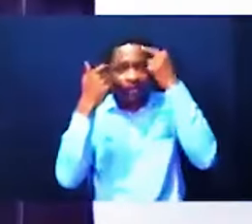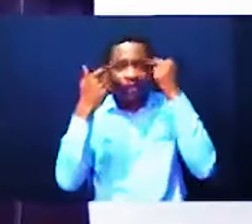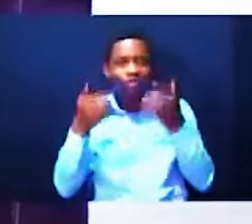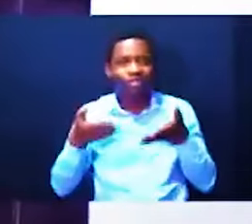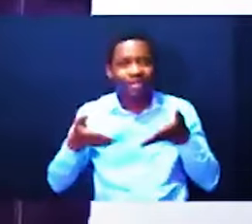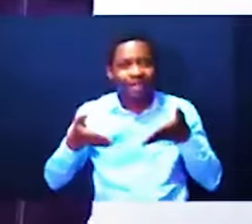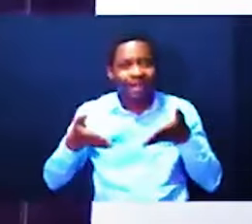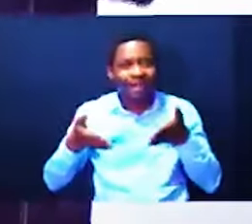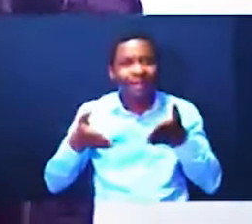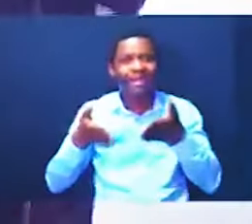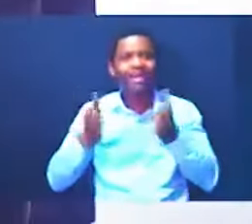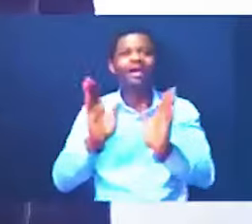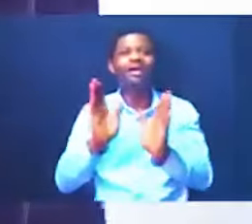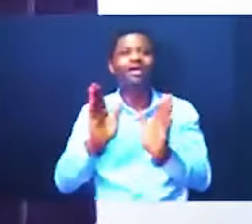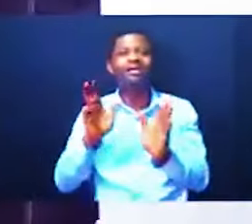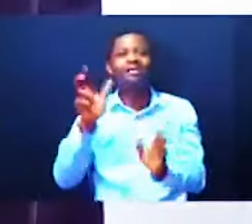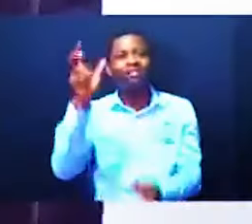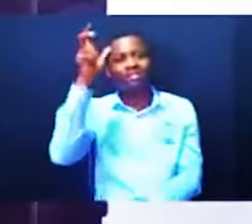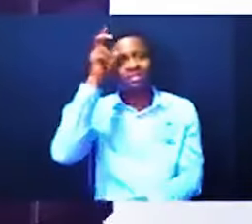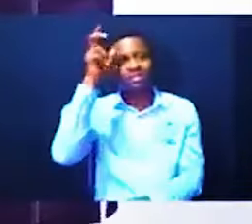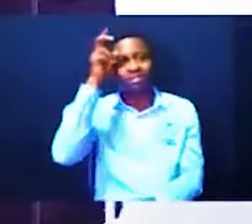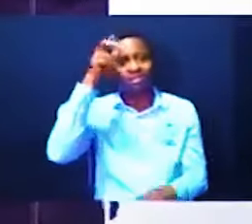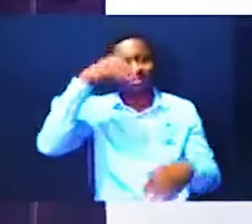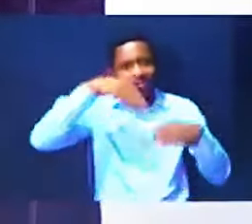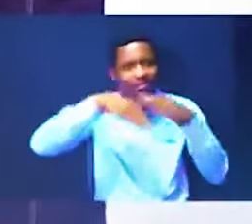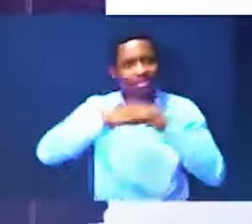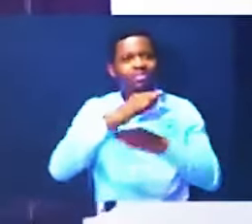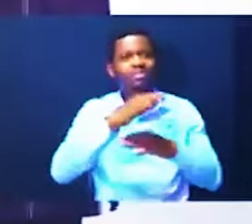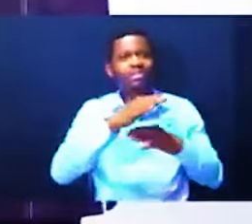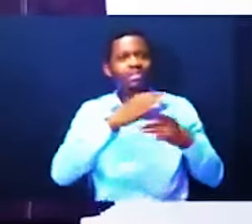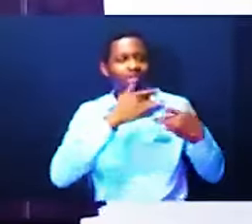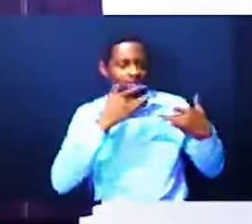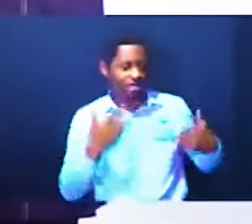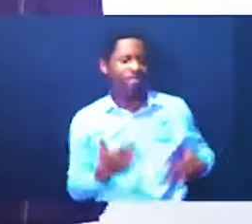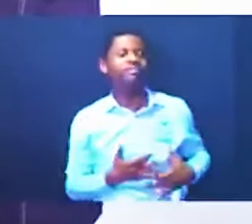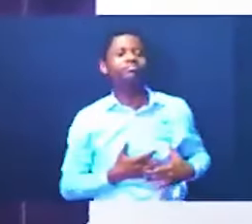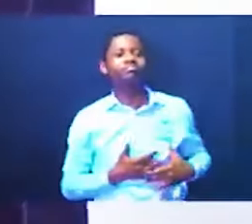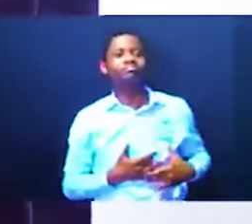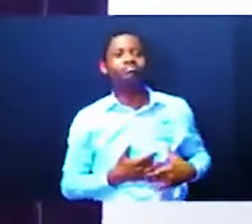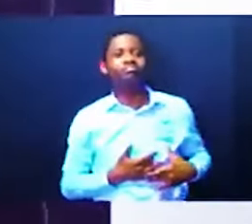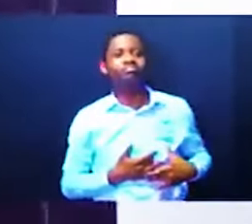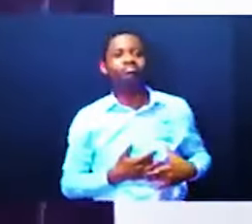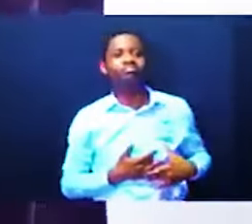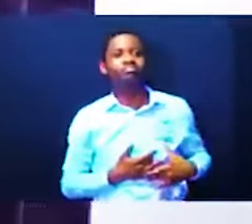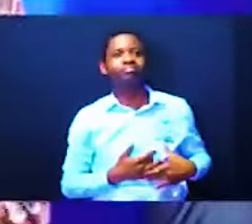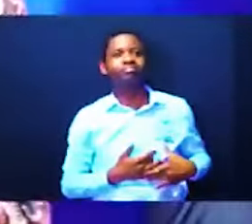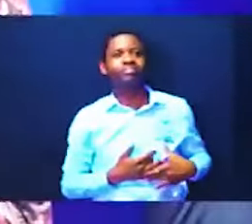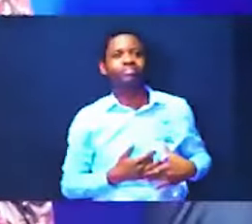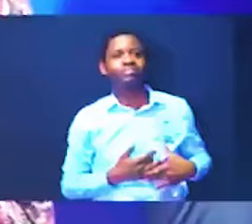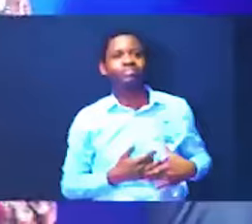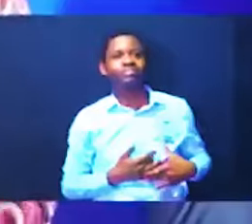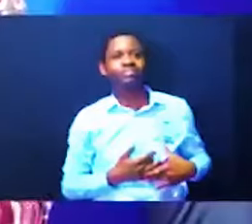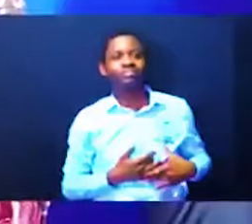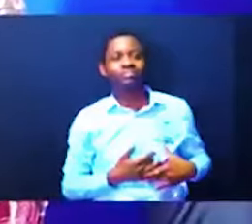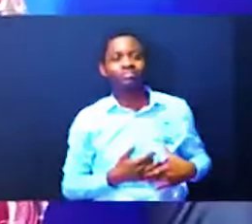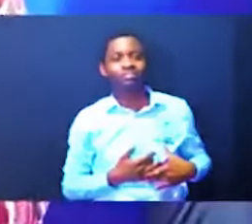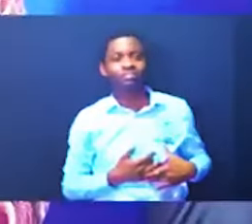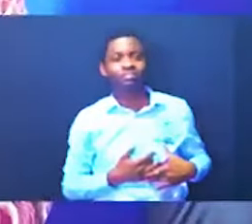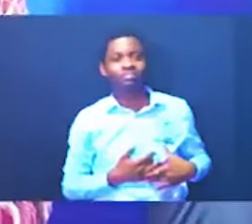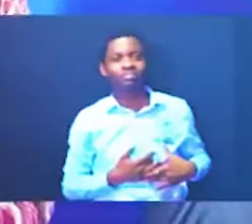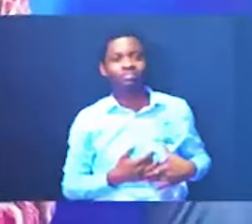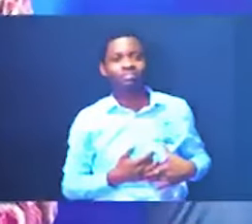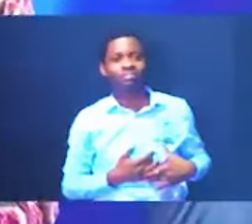home morning, no, see Saul also. Not just say, 'What bombardian say?' Men as a pono, obey ye no kakra. But look at something. He